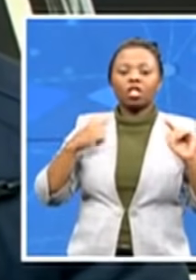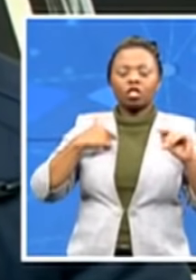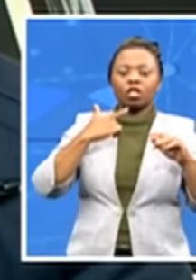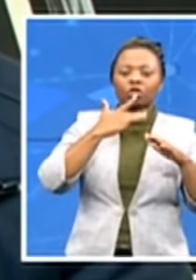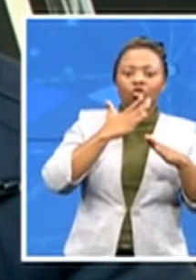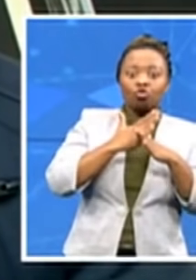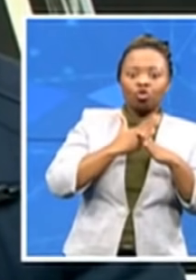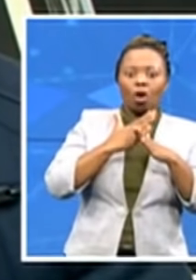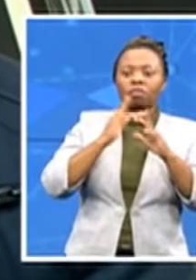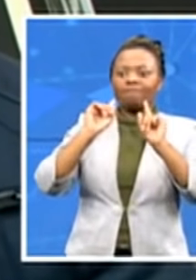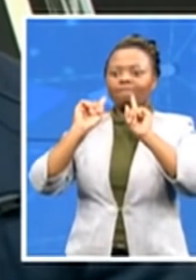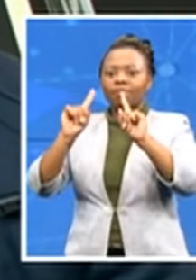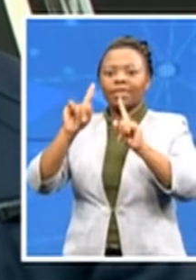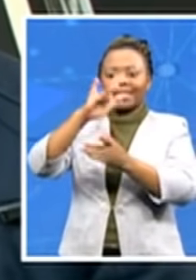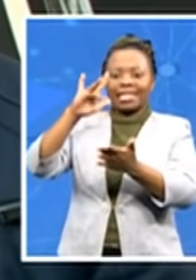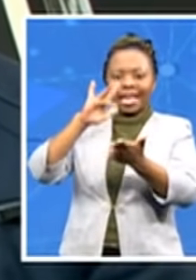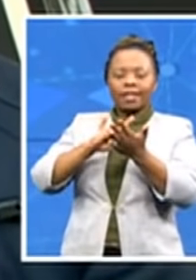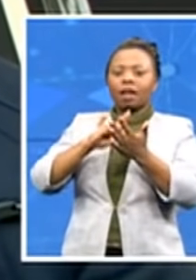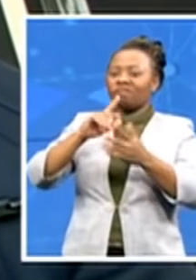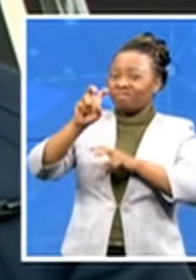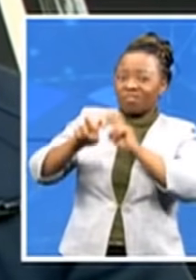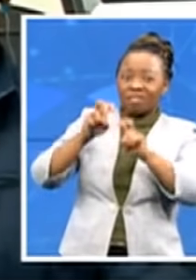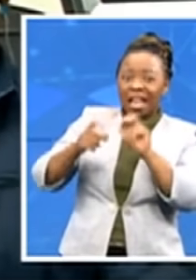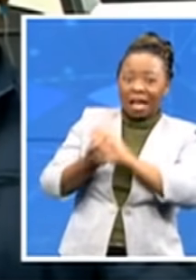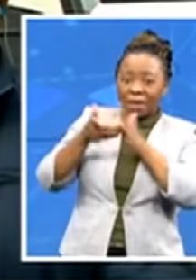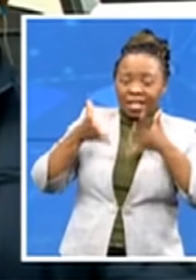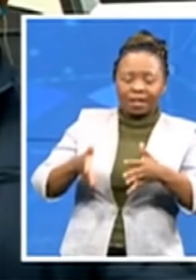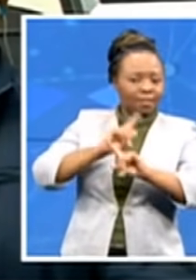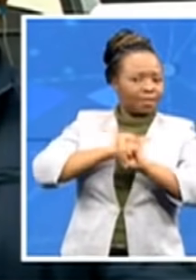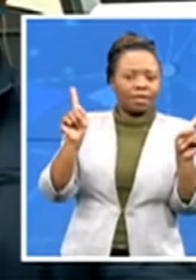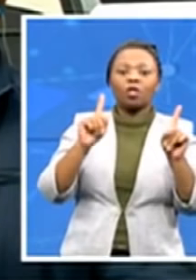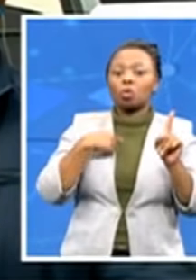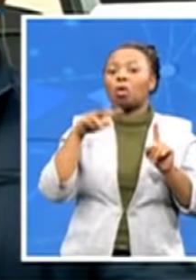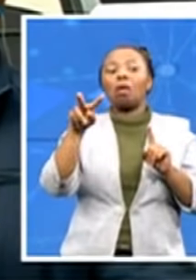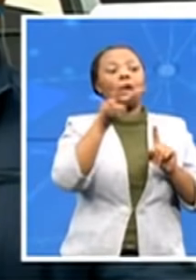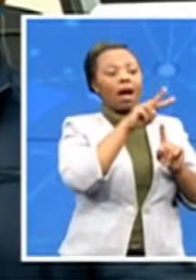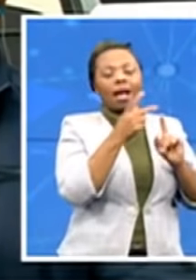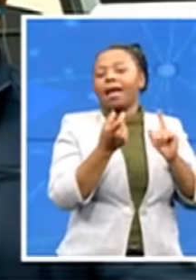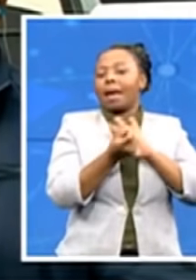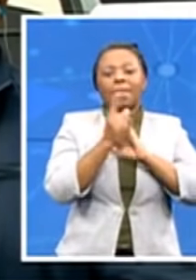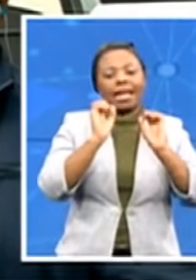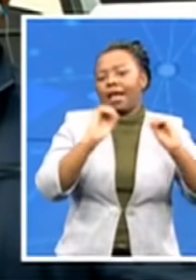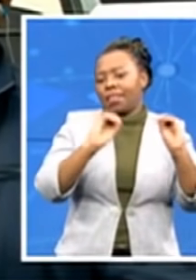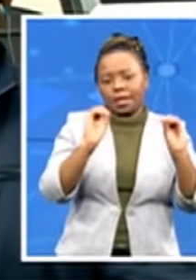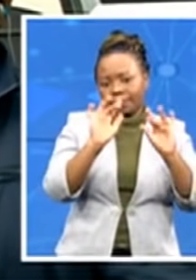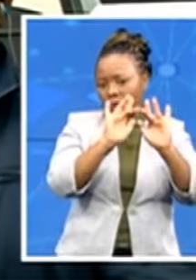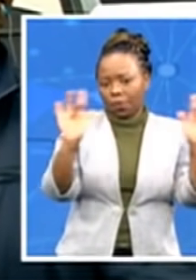happen here, and nothing has happened so far. All right, Lutendo, thank you so much for your updates. We'll touch base with you a little later on. That was our